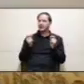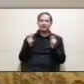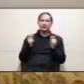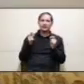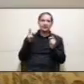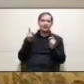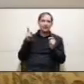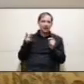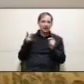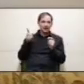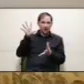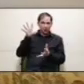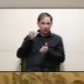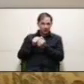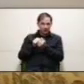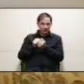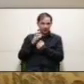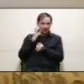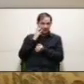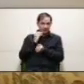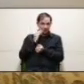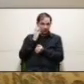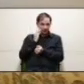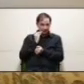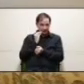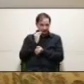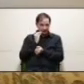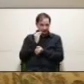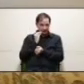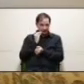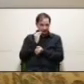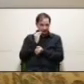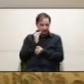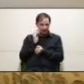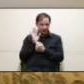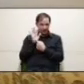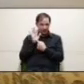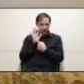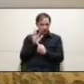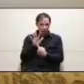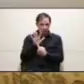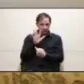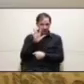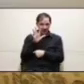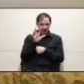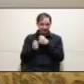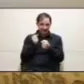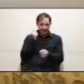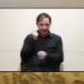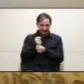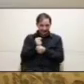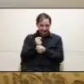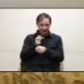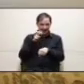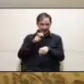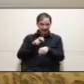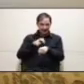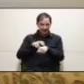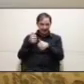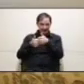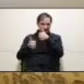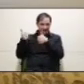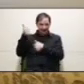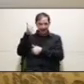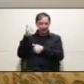experience which we've been given now is an indication that the 5 years required to be a senior manager would not have been